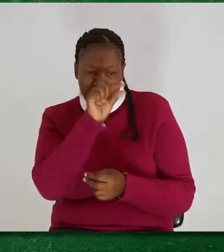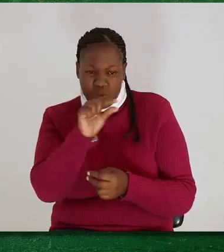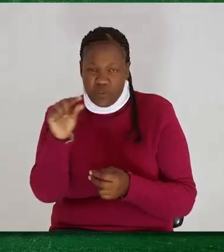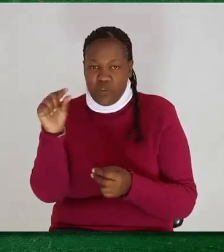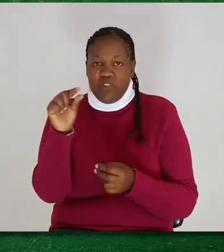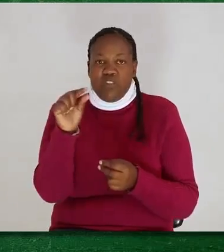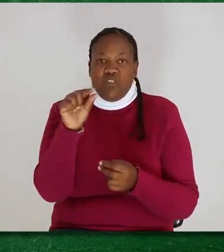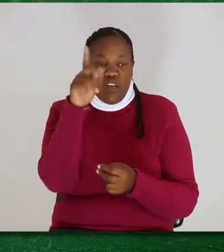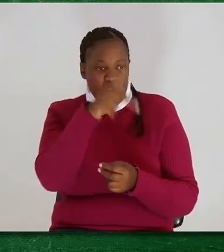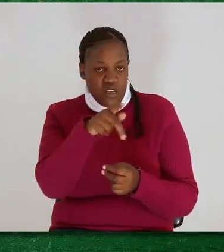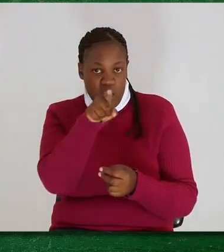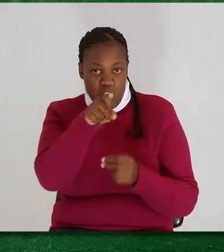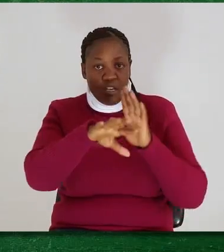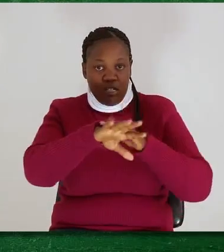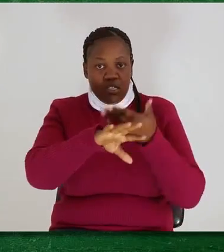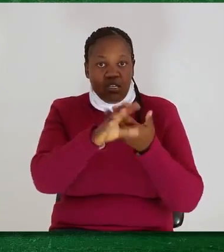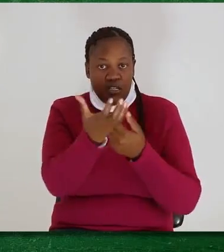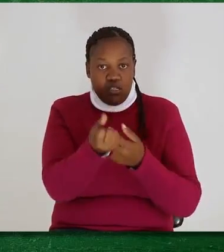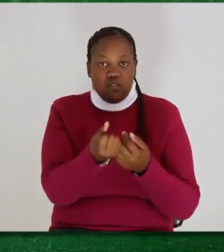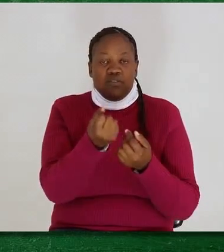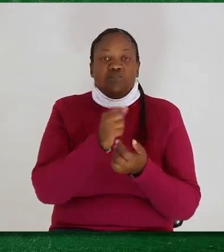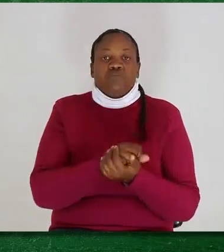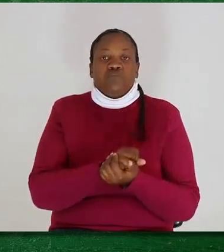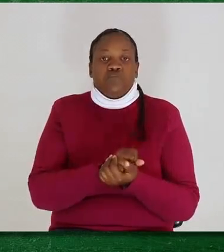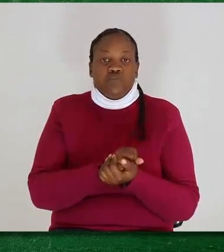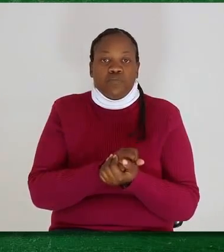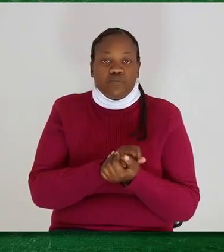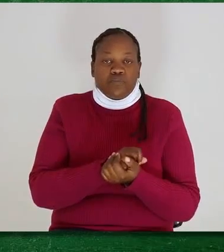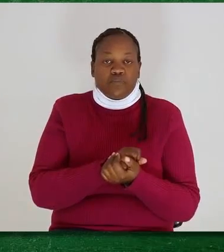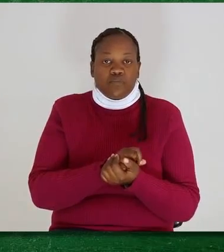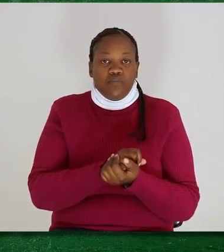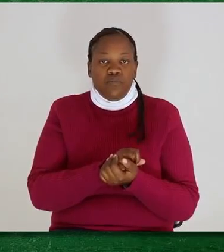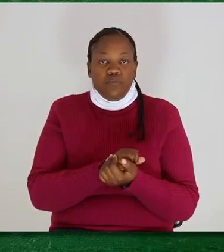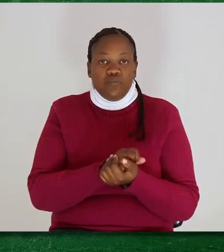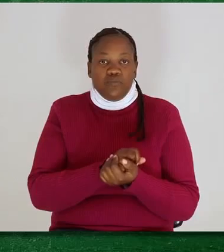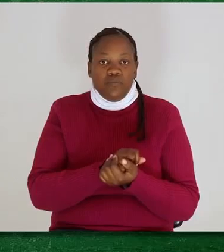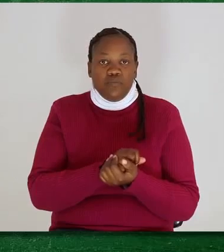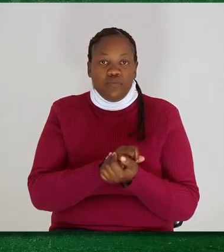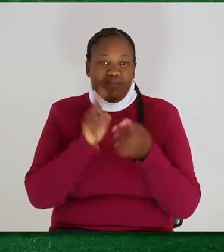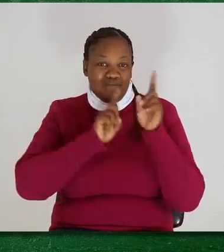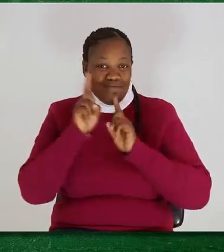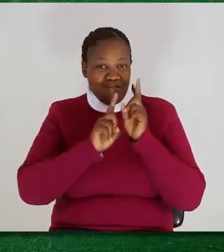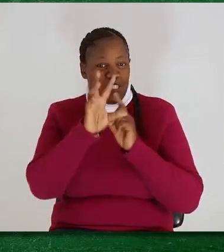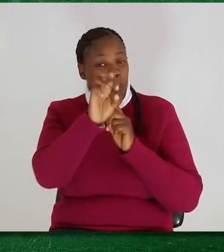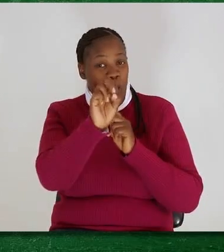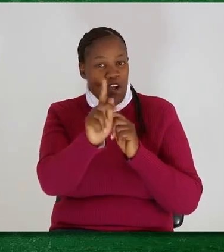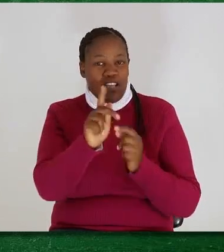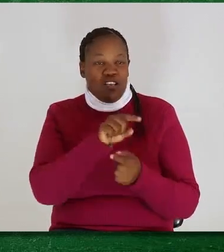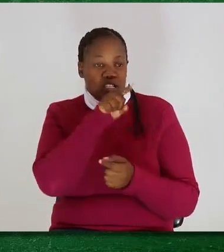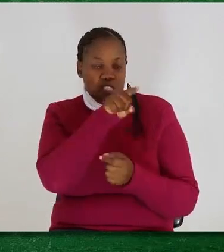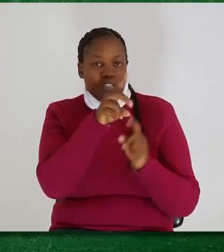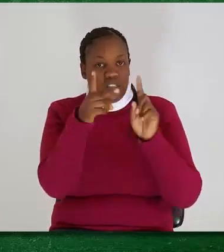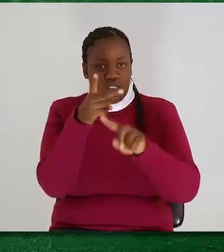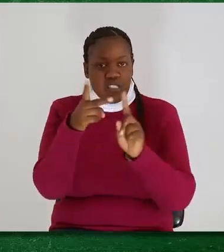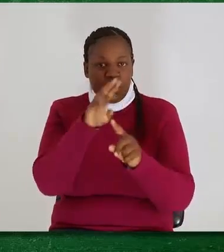this phrase, opportunity knocked on the door. Okay, the sun greeted me this morning and the sun played hide and seek